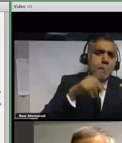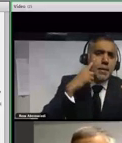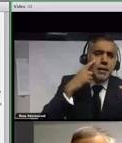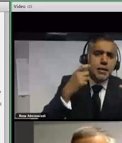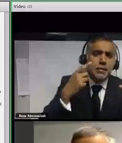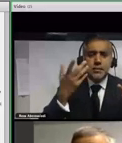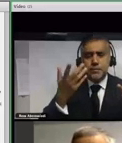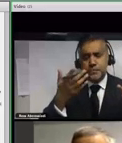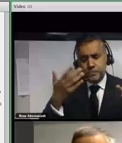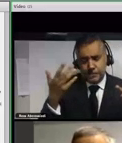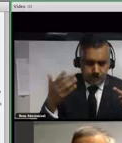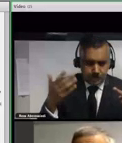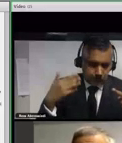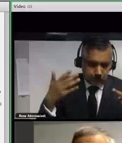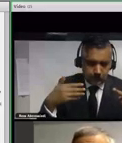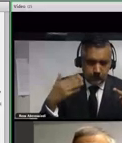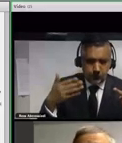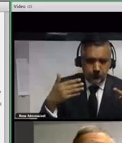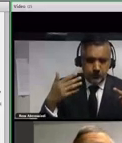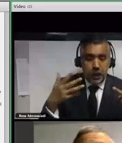poor,